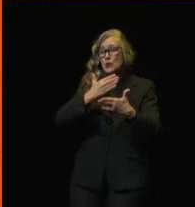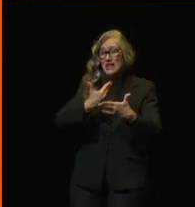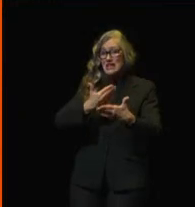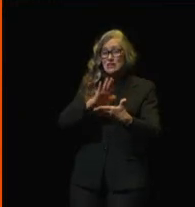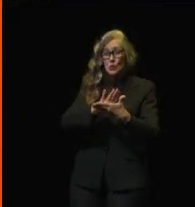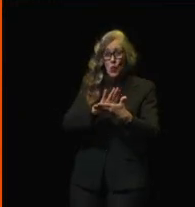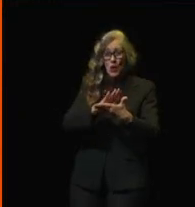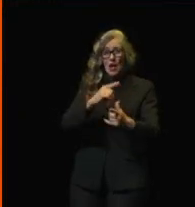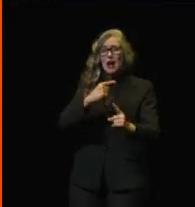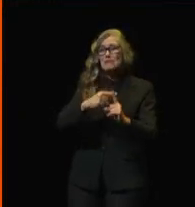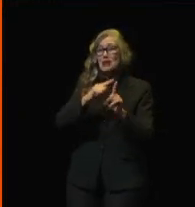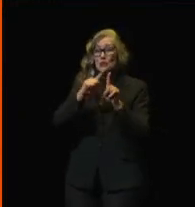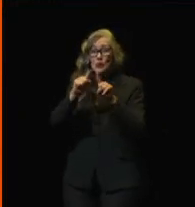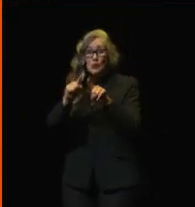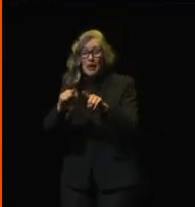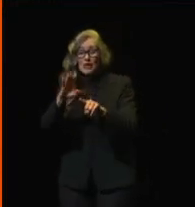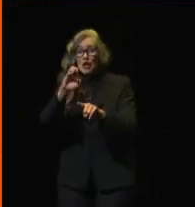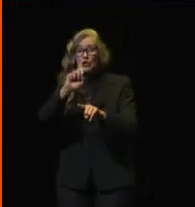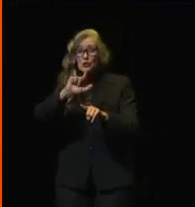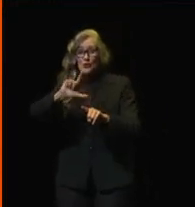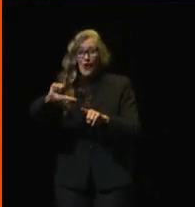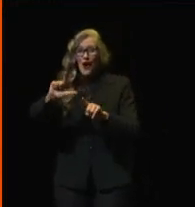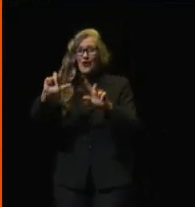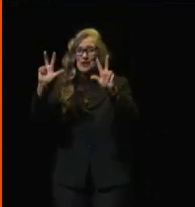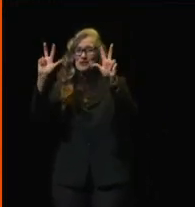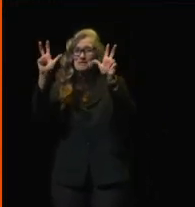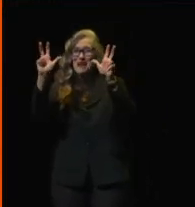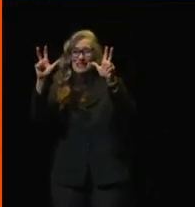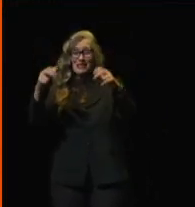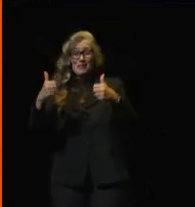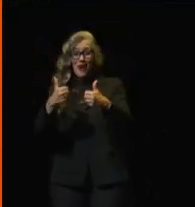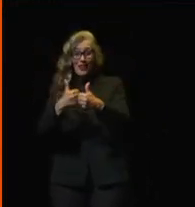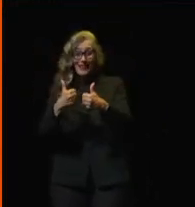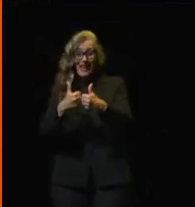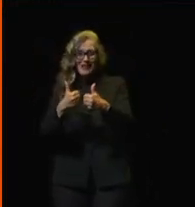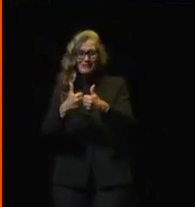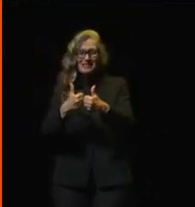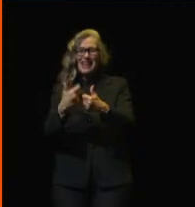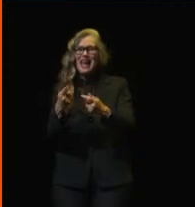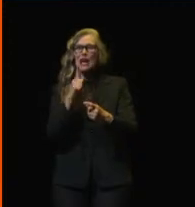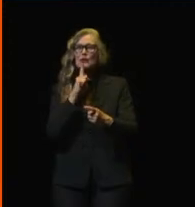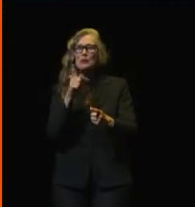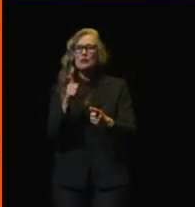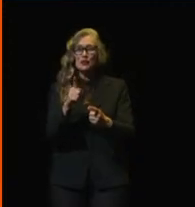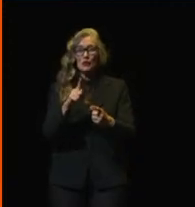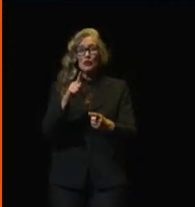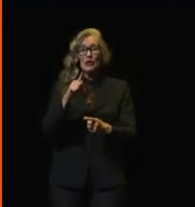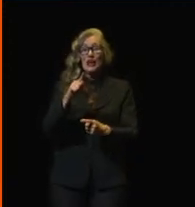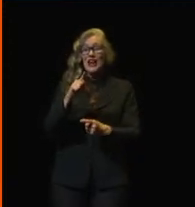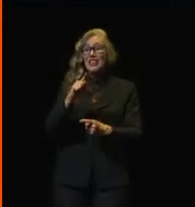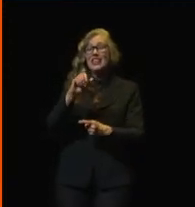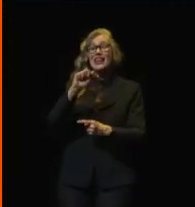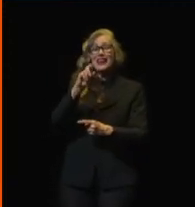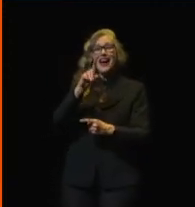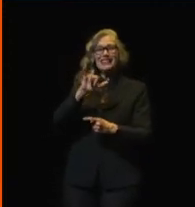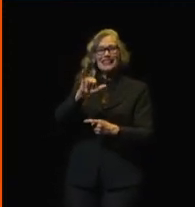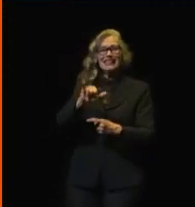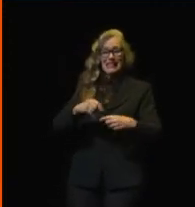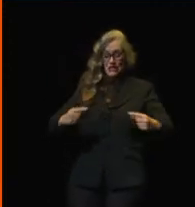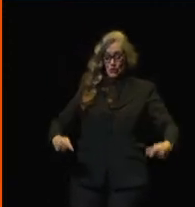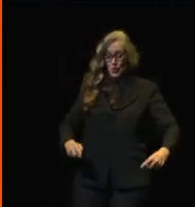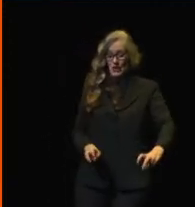was positioned just right so he can watch him proudly. This past year was one of our best and most